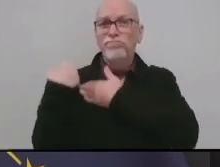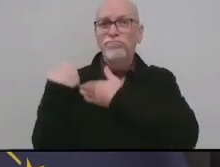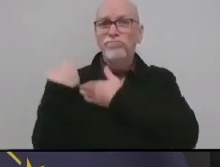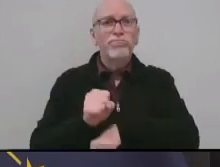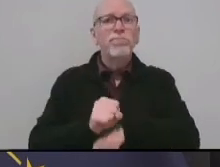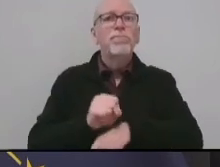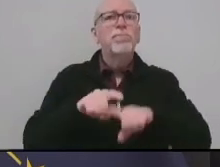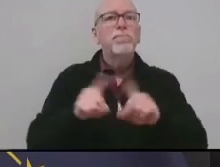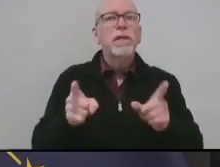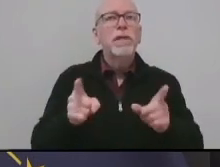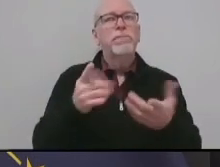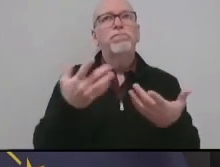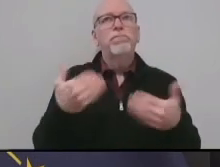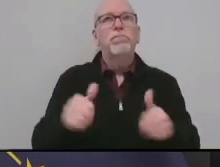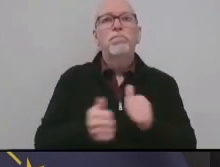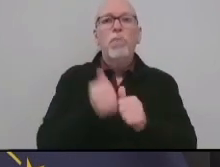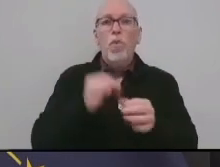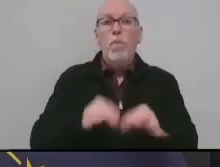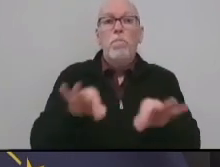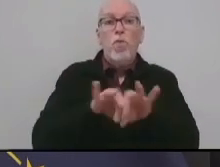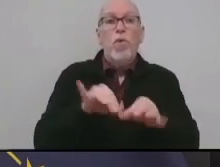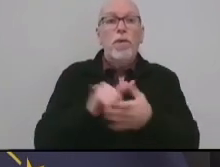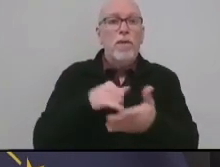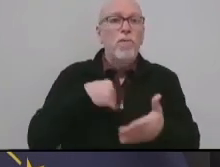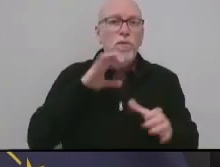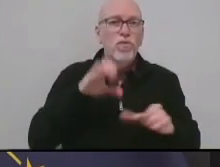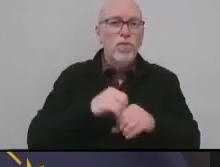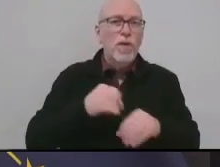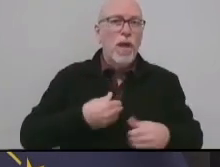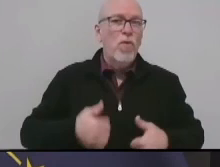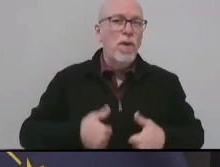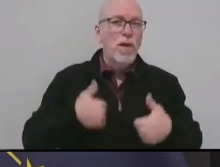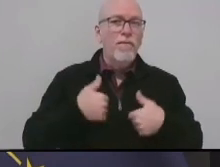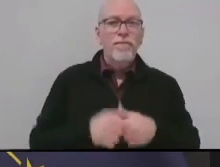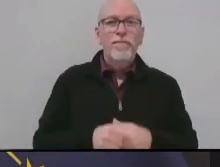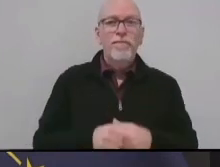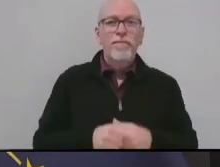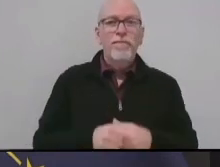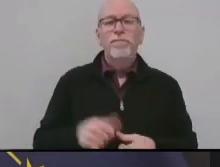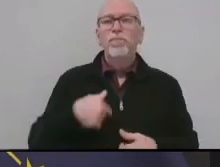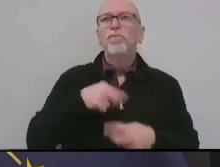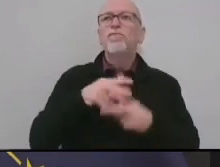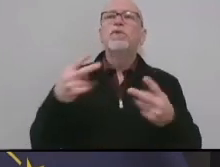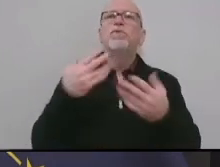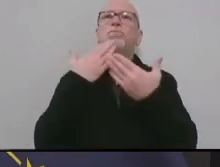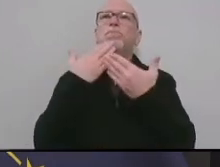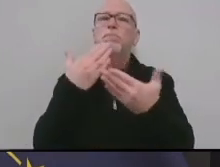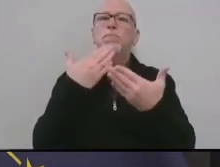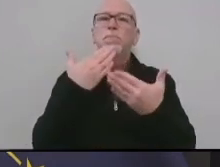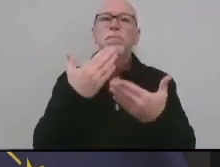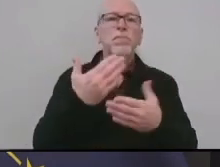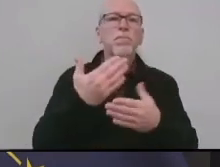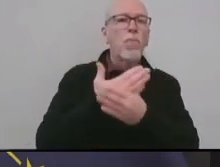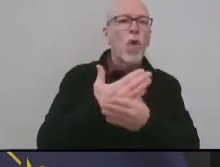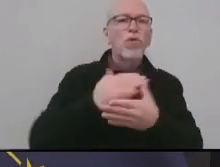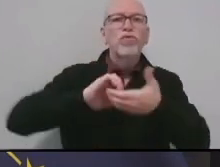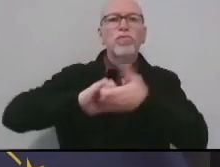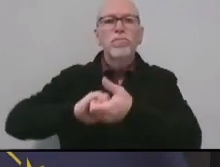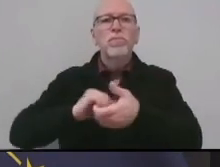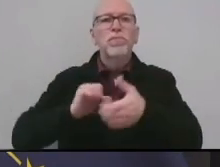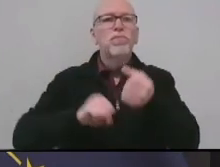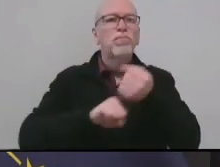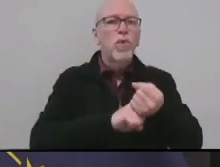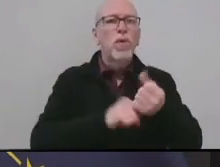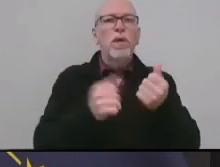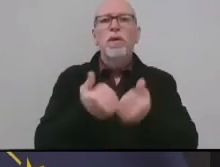many of us will do in our lifetime. We are incredibly grateful for the partnerships and support that are making it possible to move